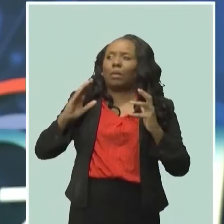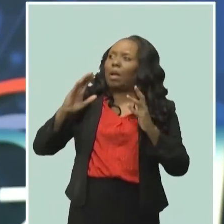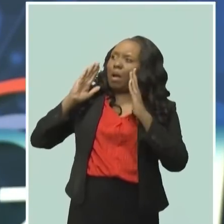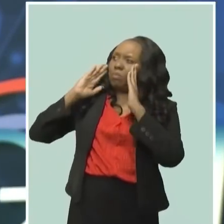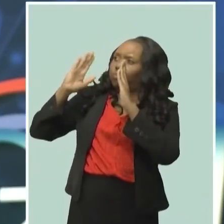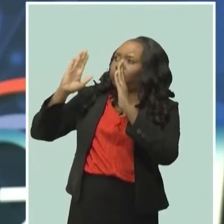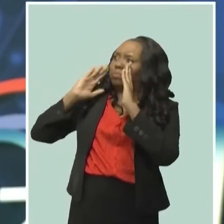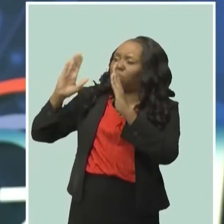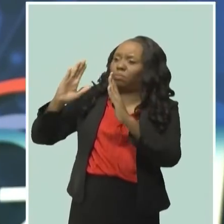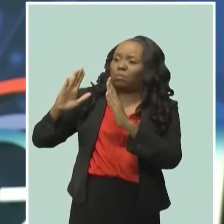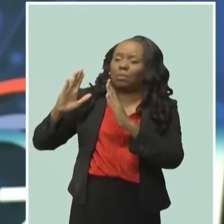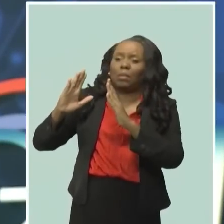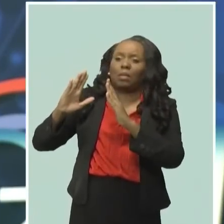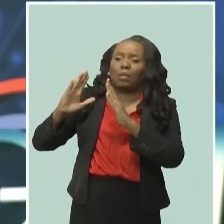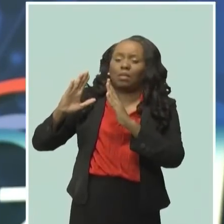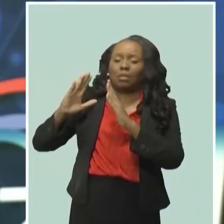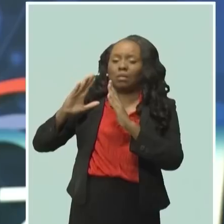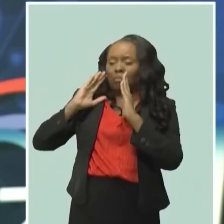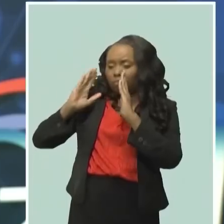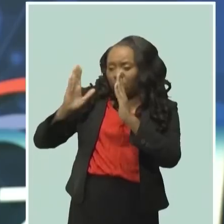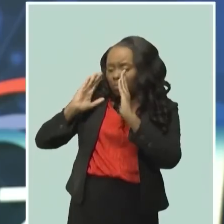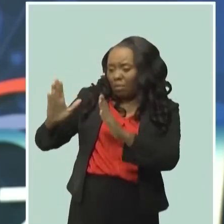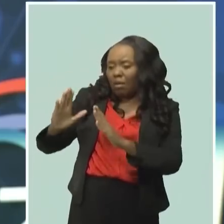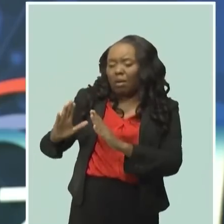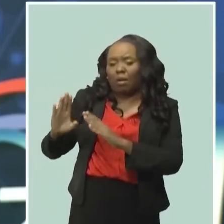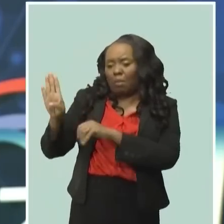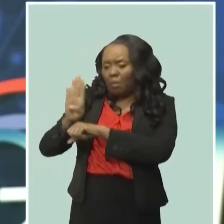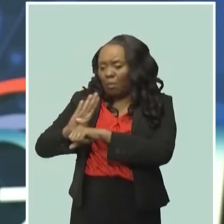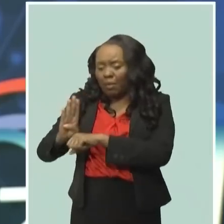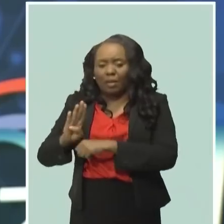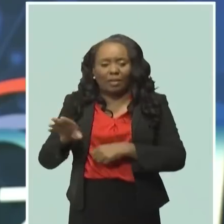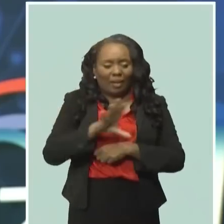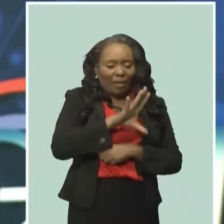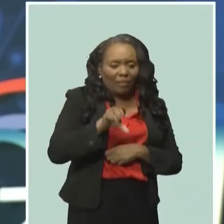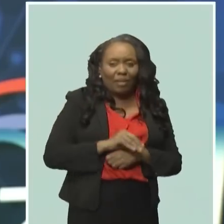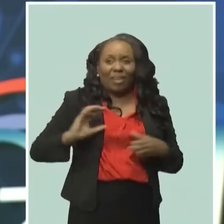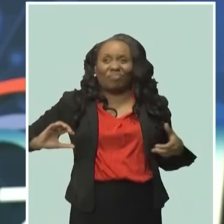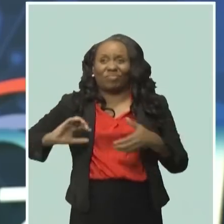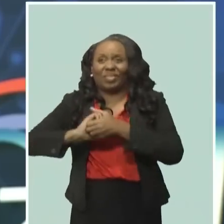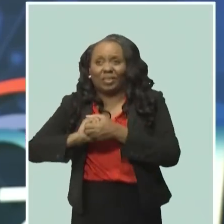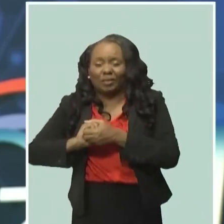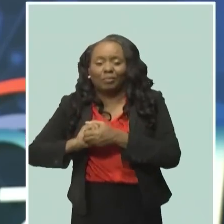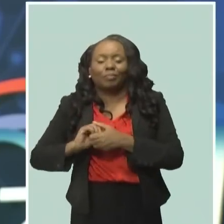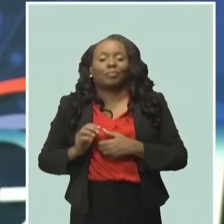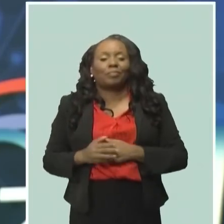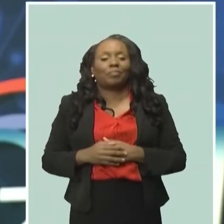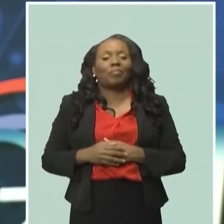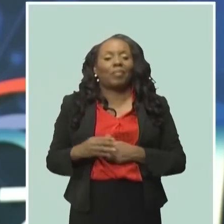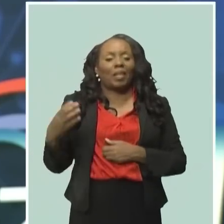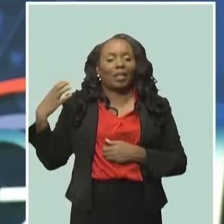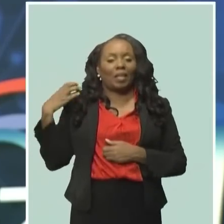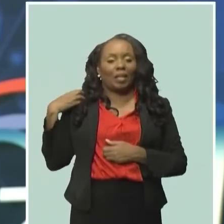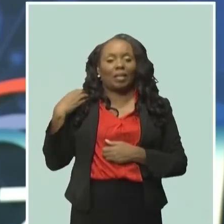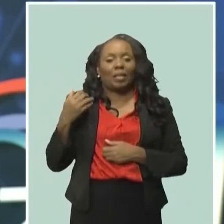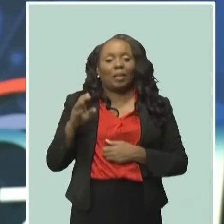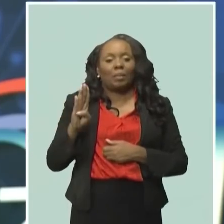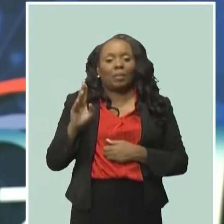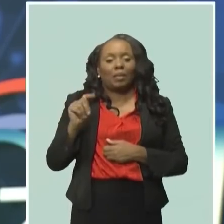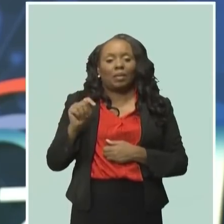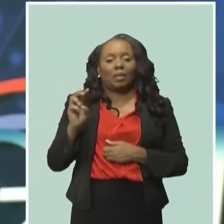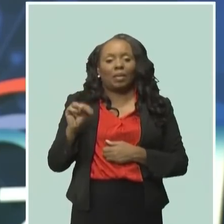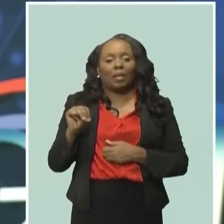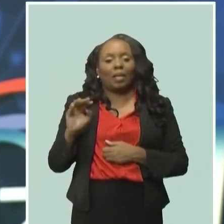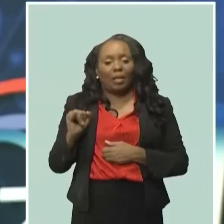on creating a linkage between Barbados and Africa this year. That's according to the chairman, Shelley Williams. She was